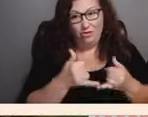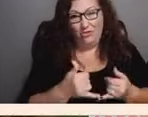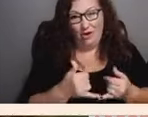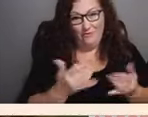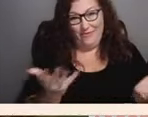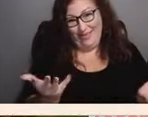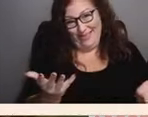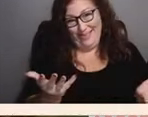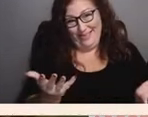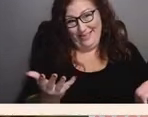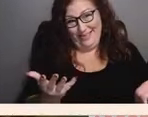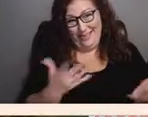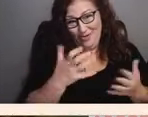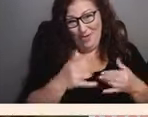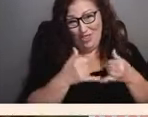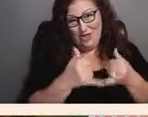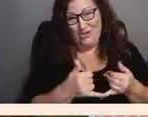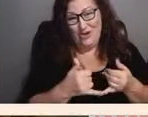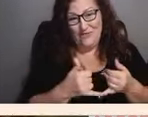You want the trophy.